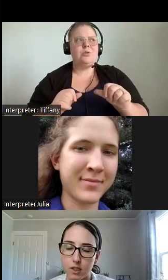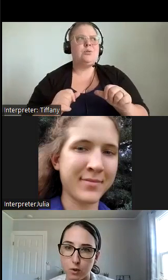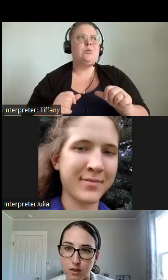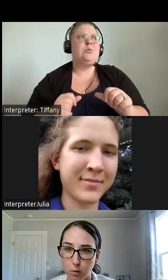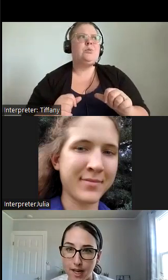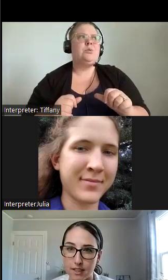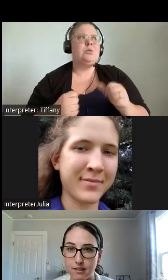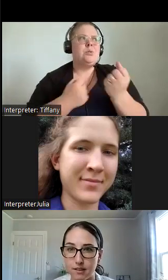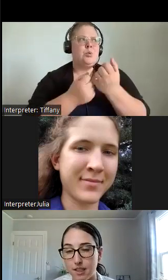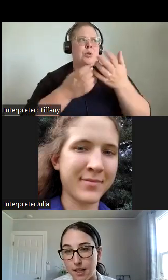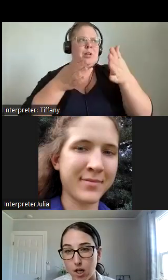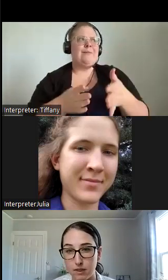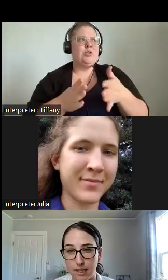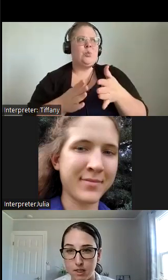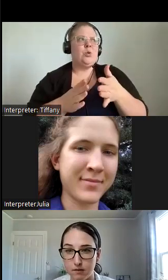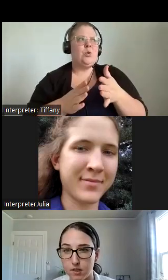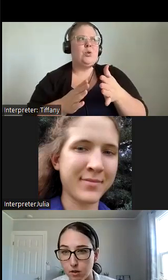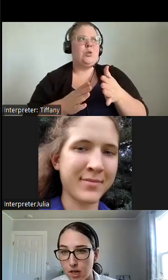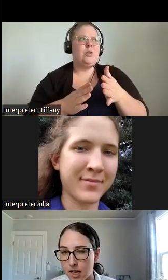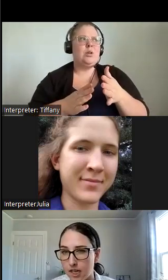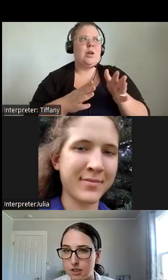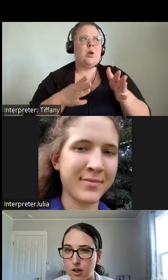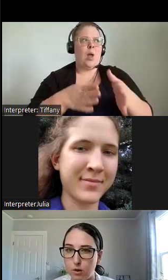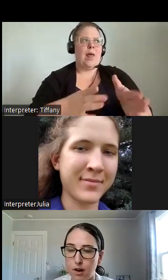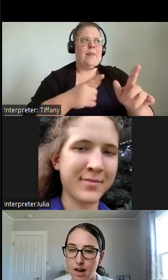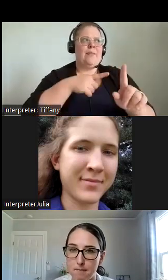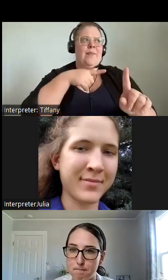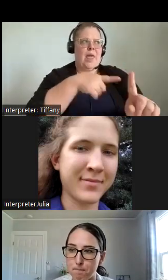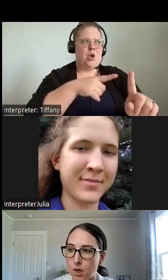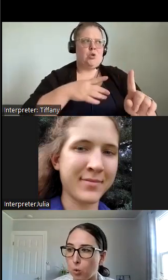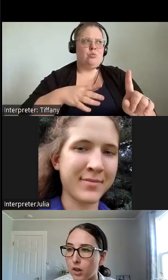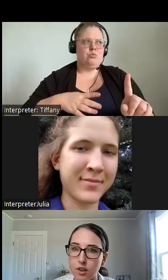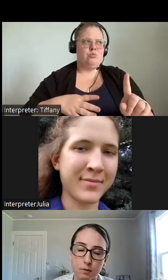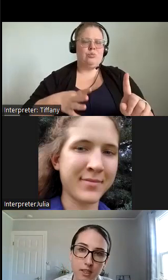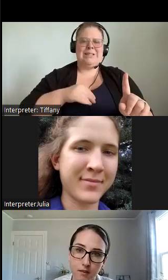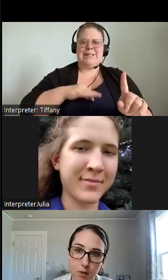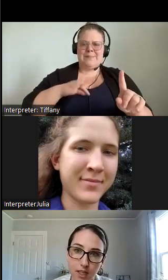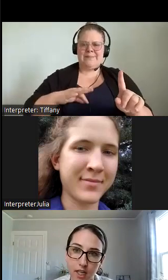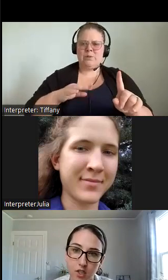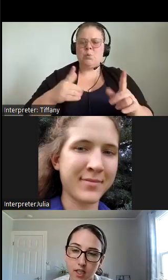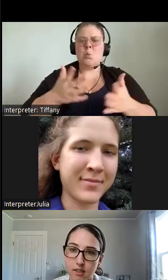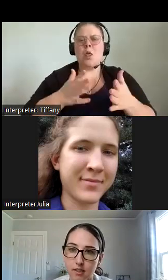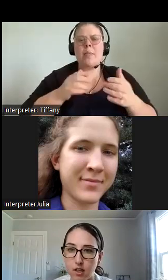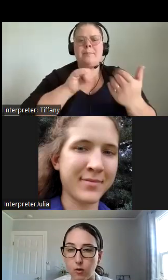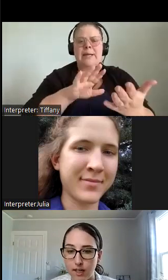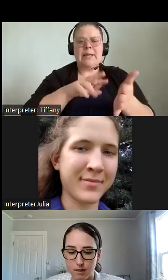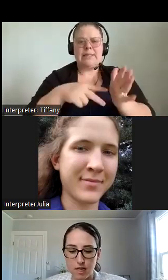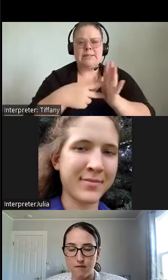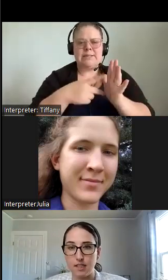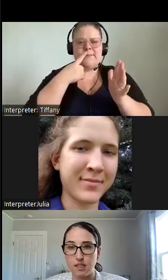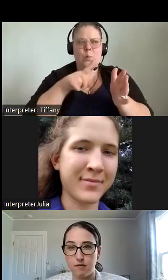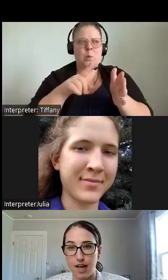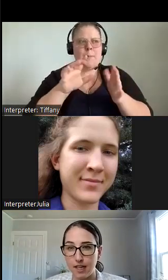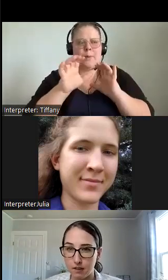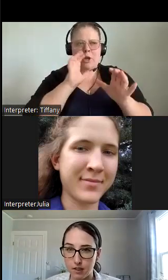support individuals in the way that they are receptive to. And so what are those means of communication that are going to